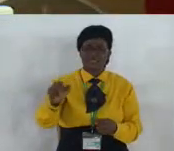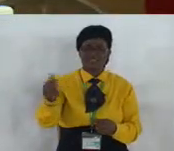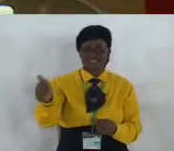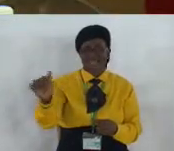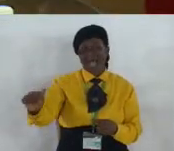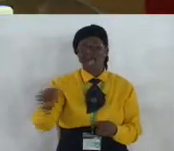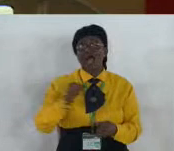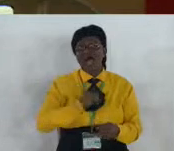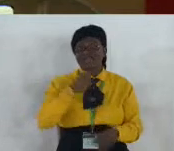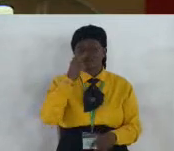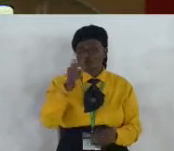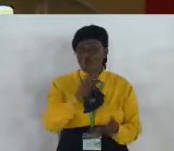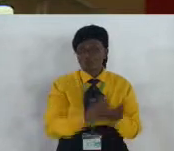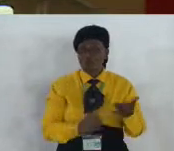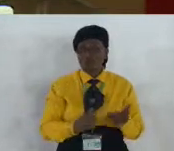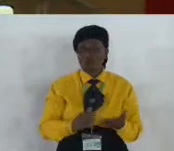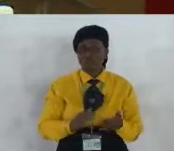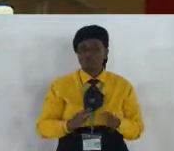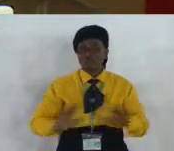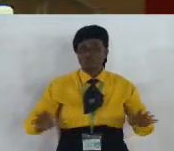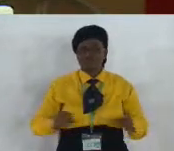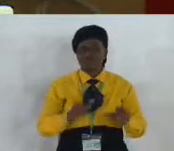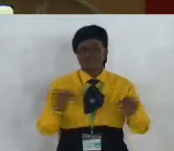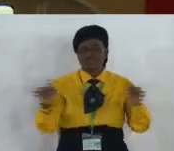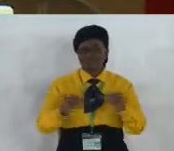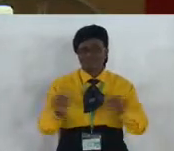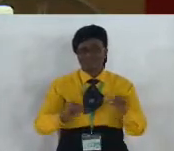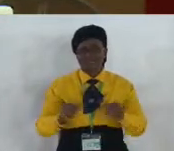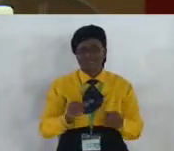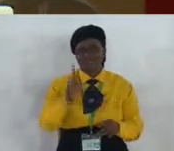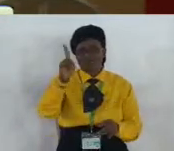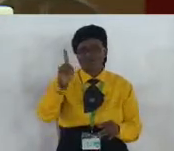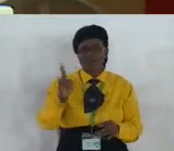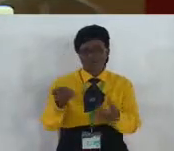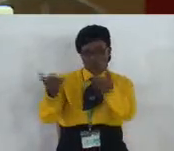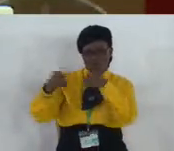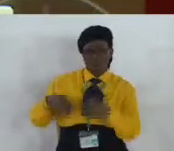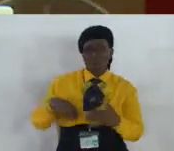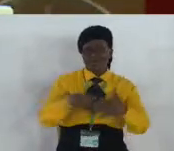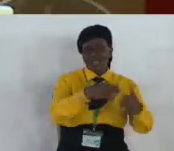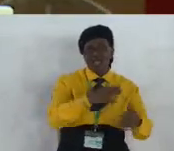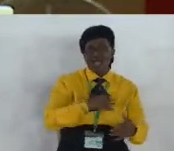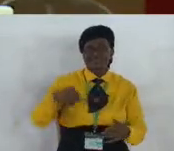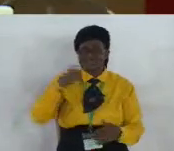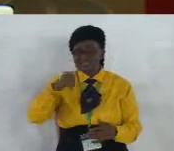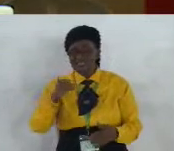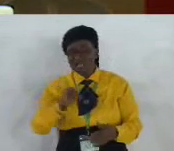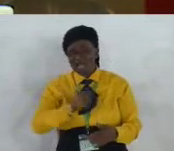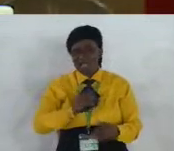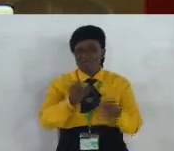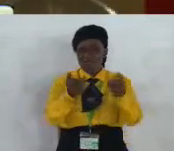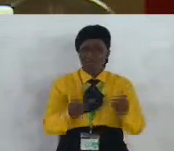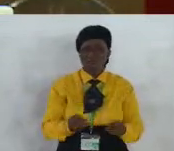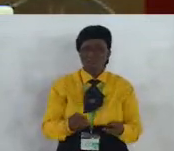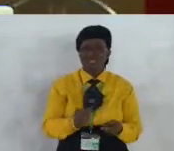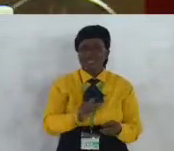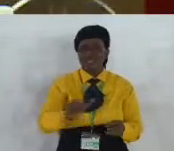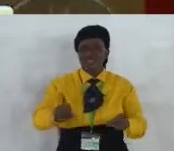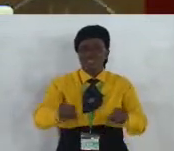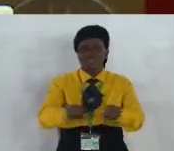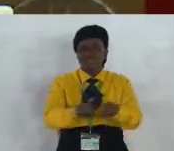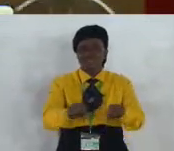playing. One of them came to me and said, "I want a pair of shoes